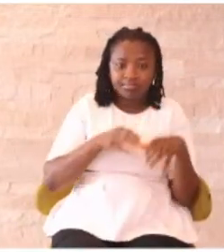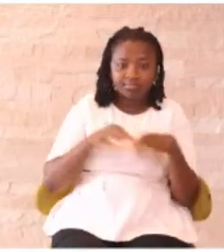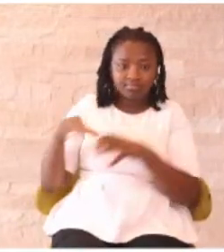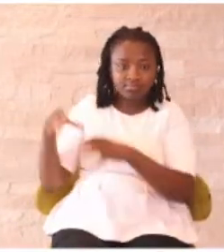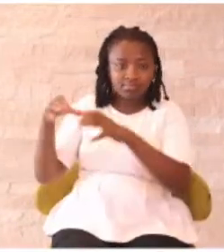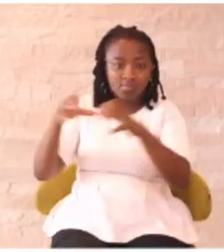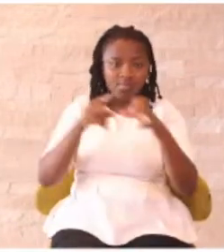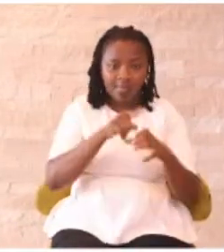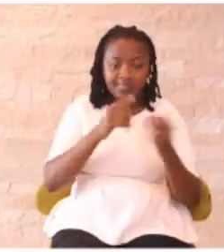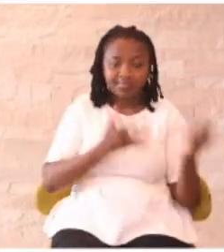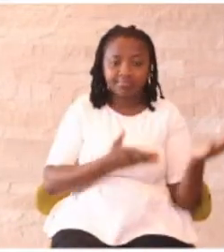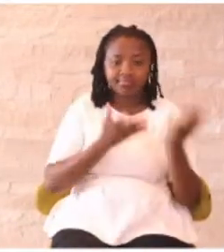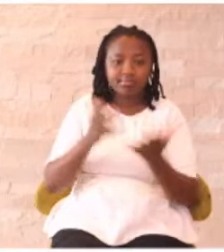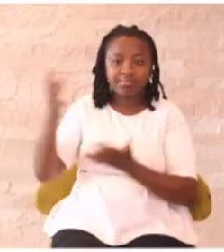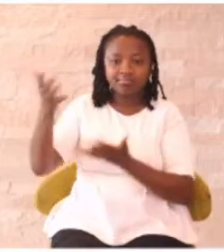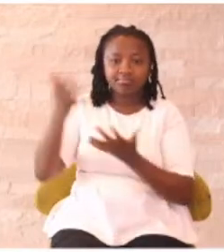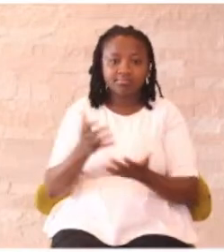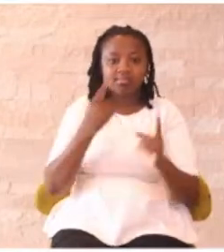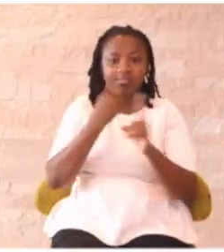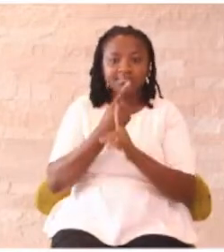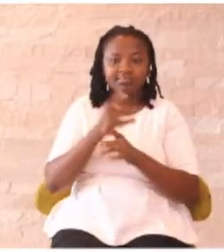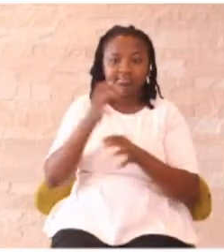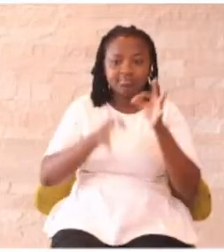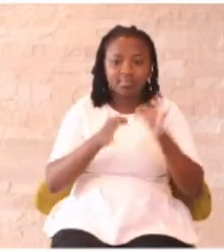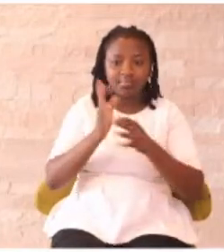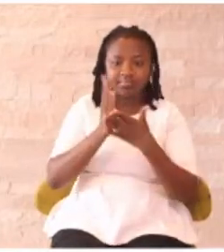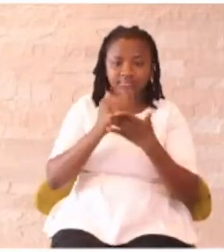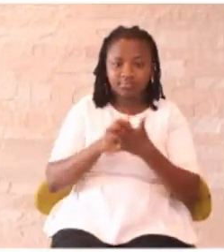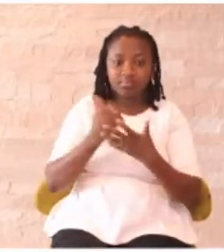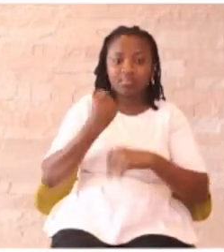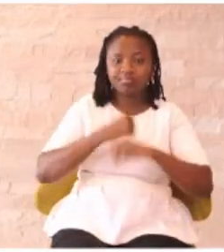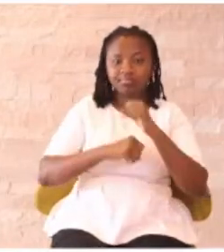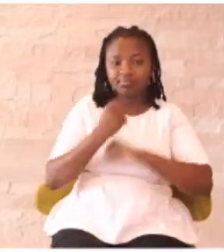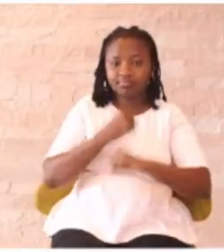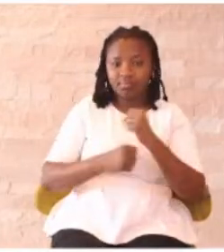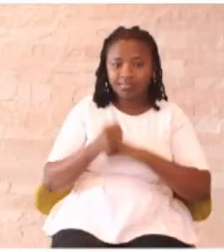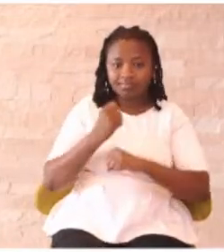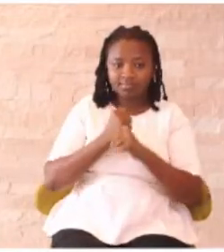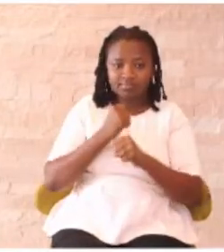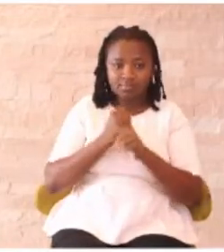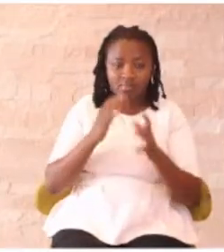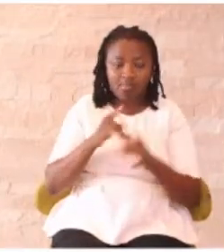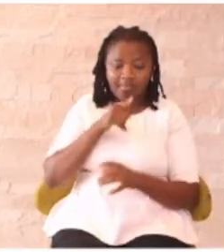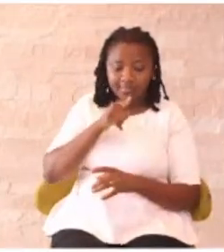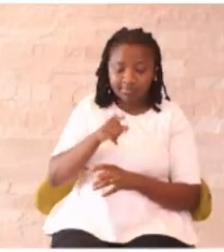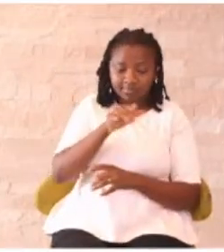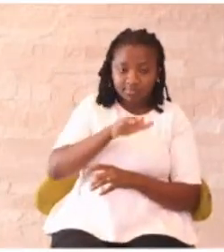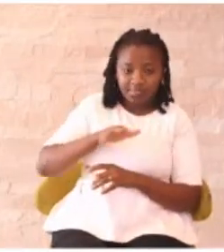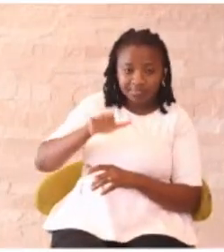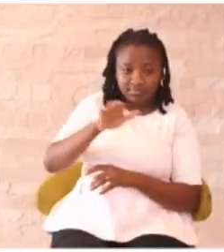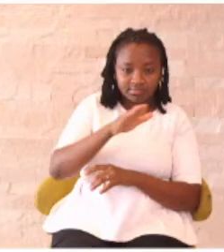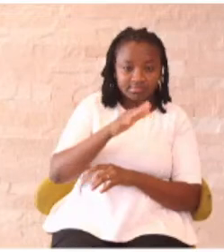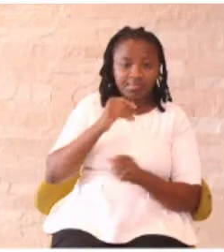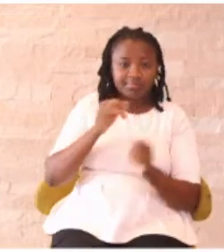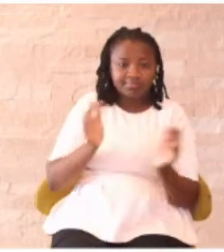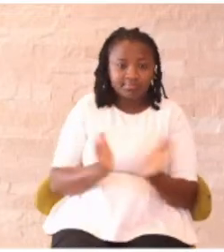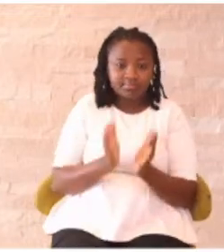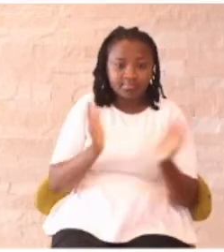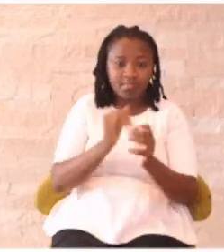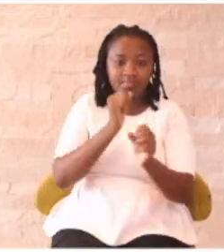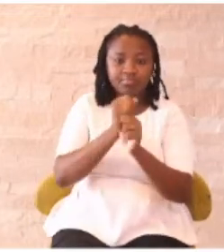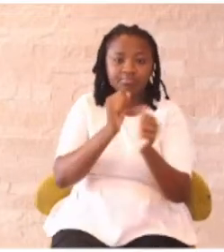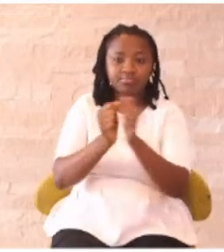different justice sector actors, we are seeing that this particular platform is fostering collaboration between the justice sector actors.